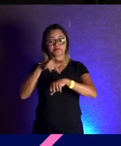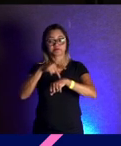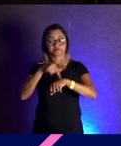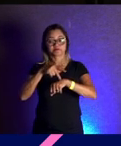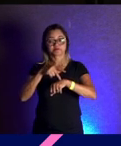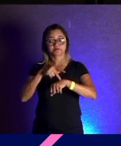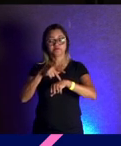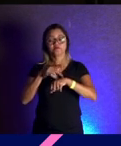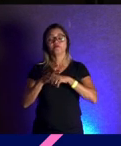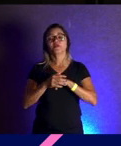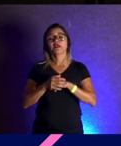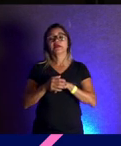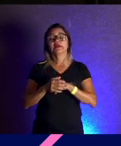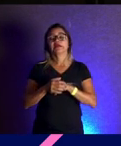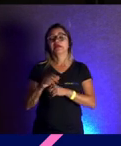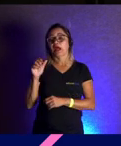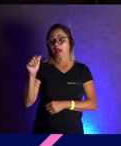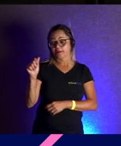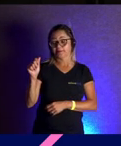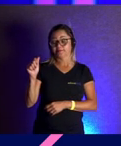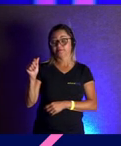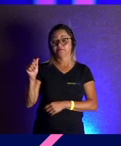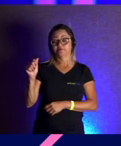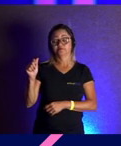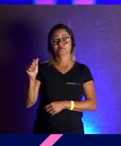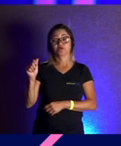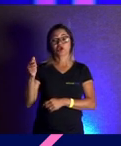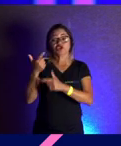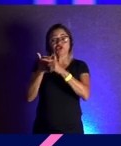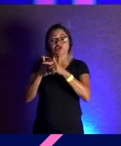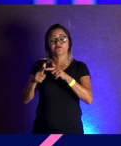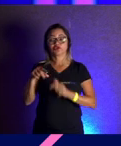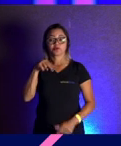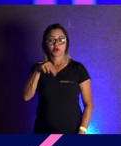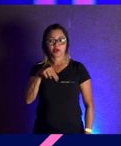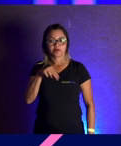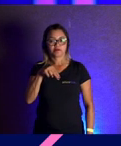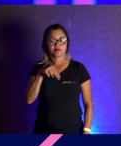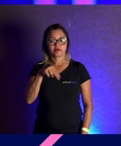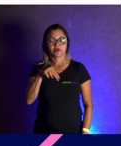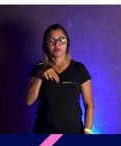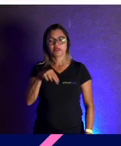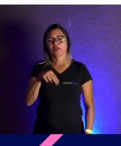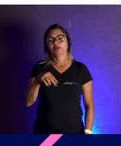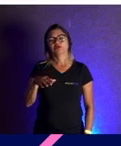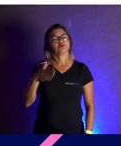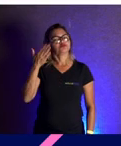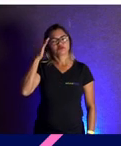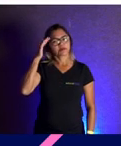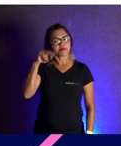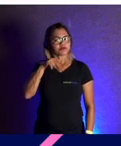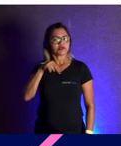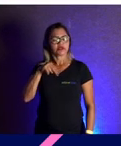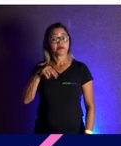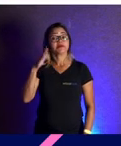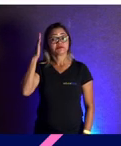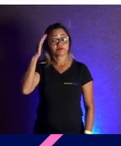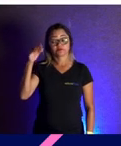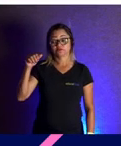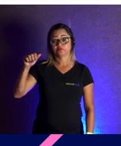number of people in N. We don't know them, but we do know them. So the probability that A is equal to A. Same thing